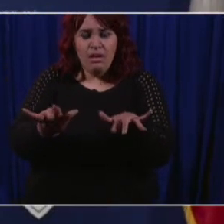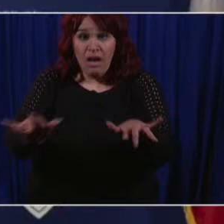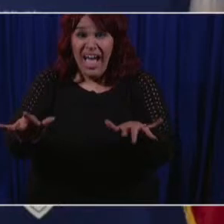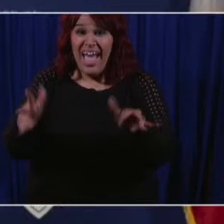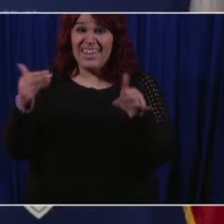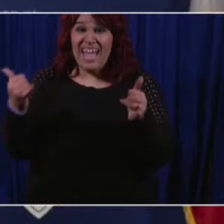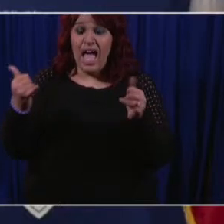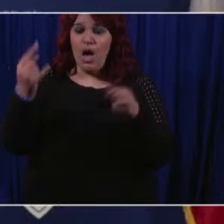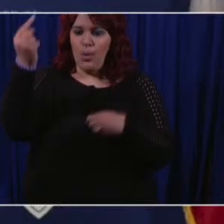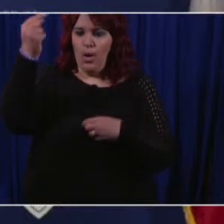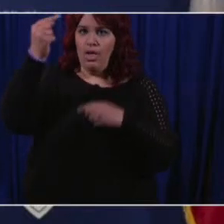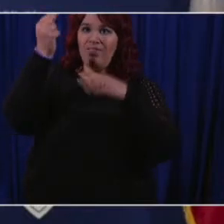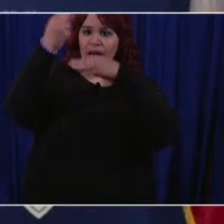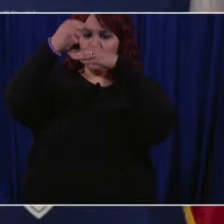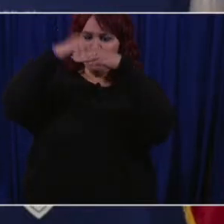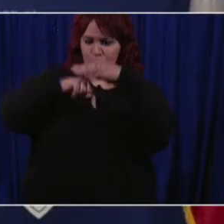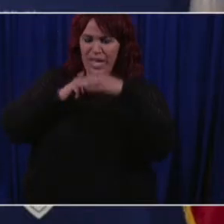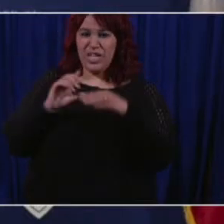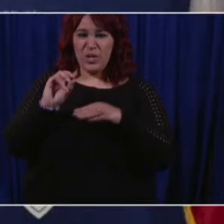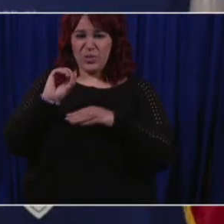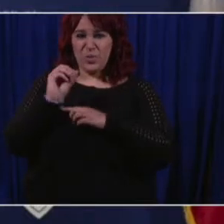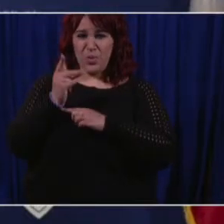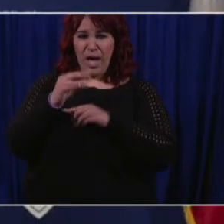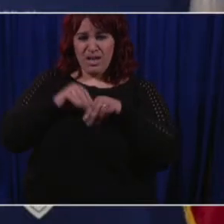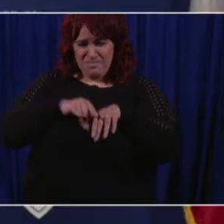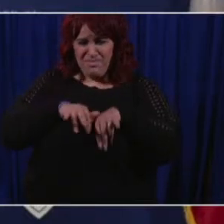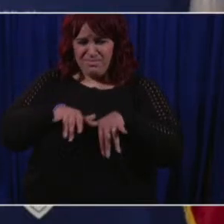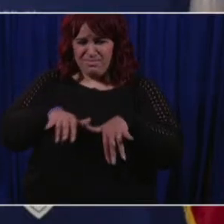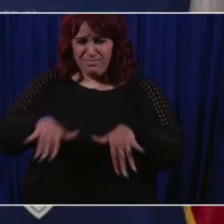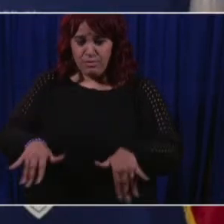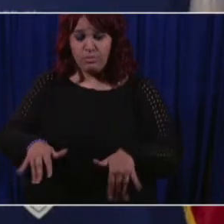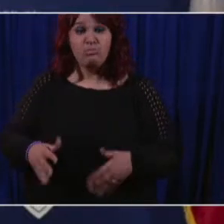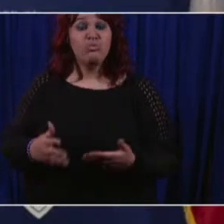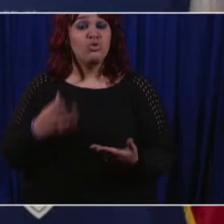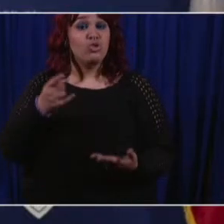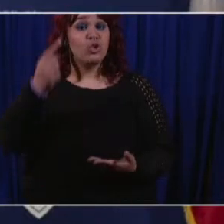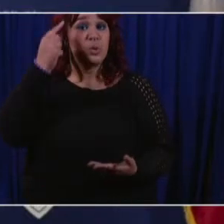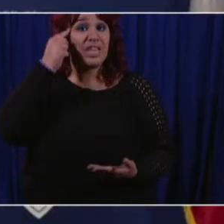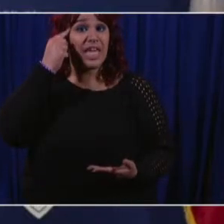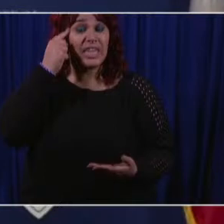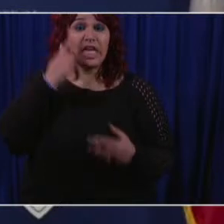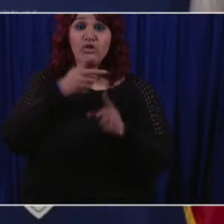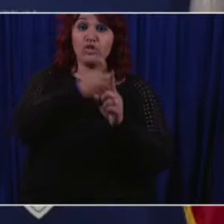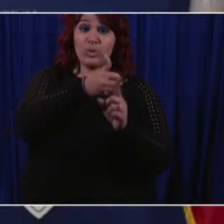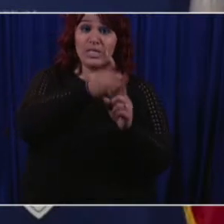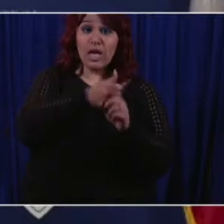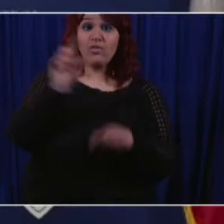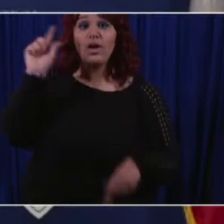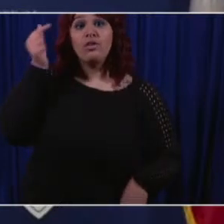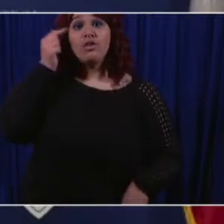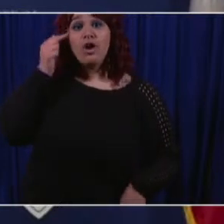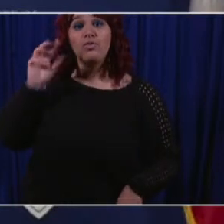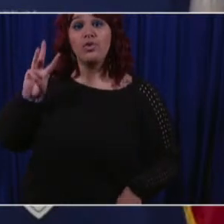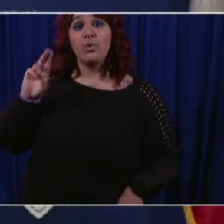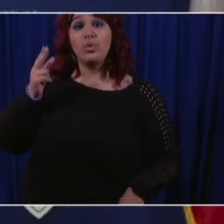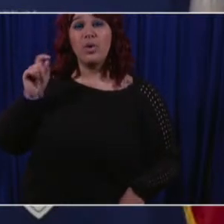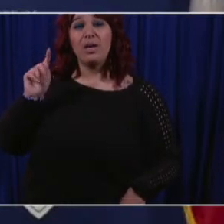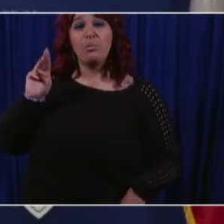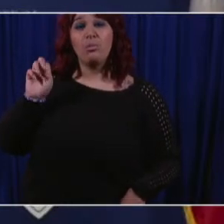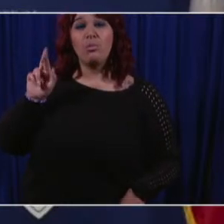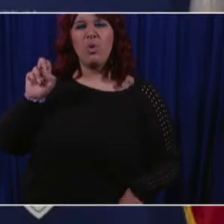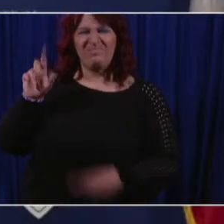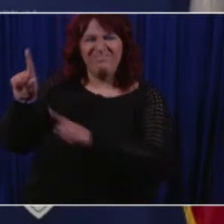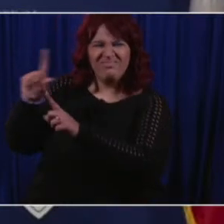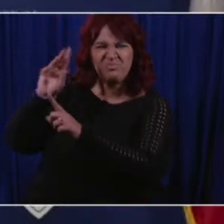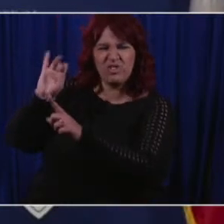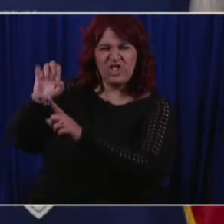think it makes sense for Governor Whitmer and eventually you perhaps to reimpose some of the restrictions that